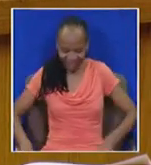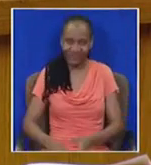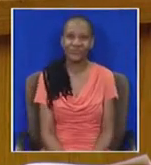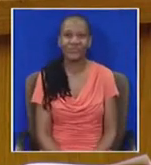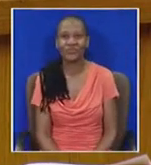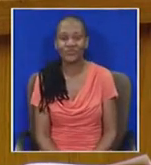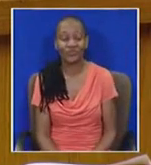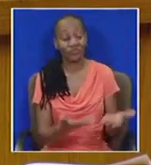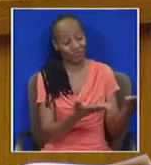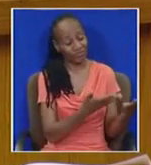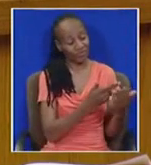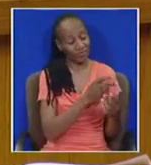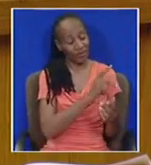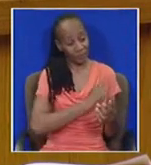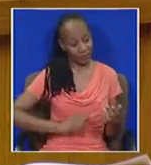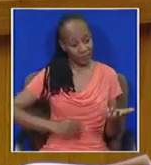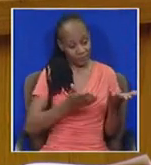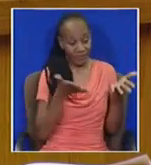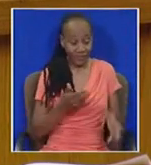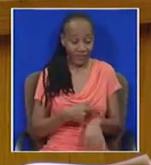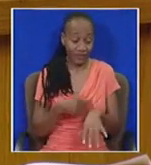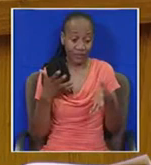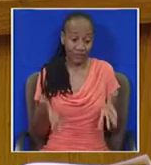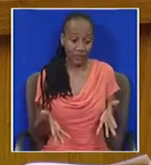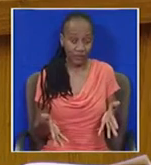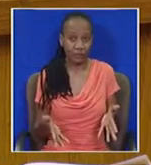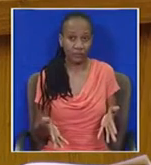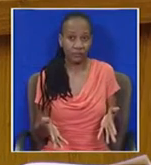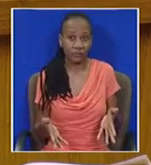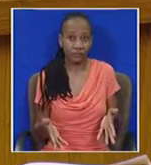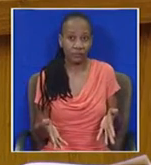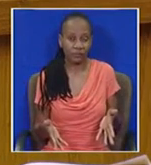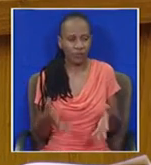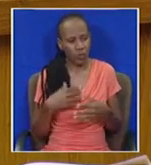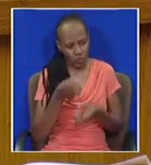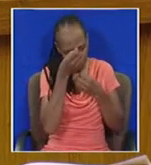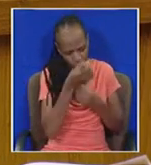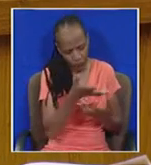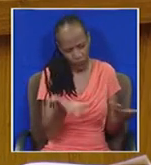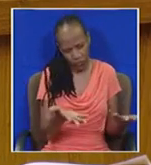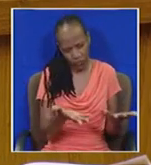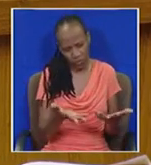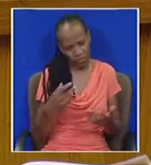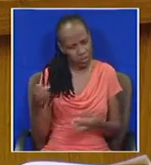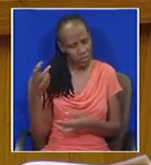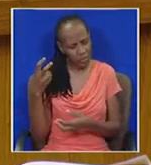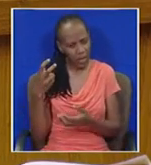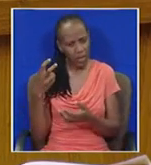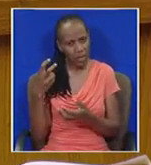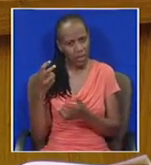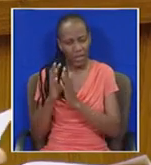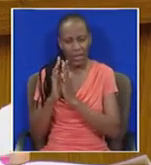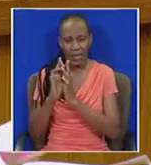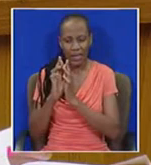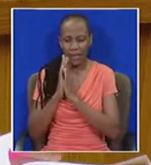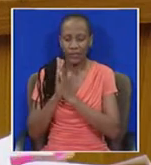Mr. President, at this point, I wanted to bring to your attention a request that has come to me